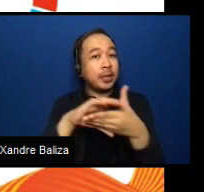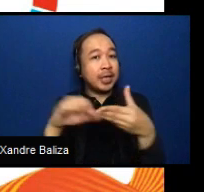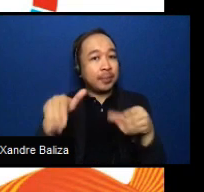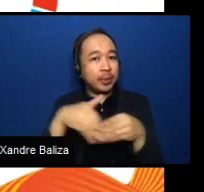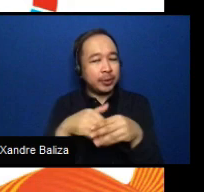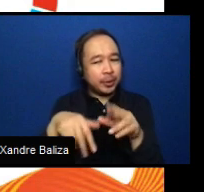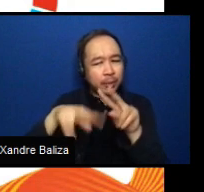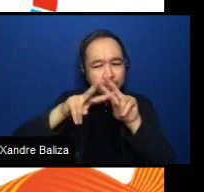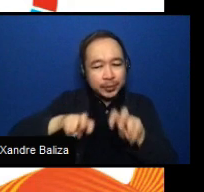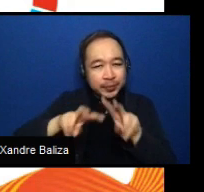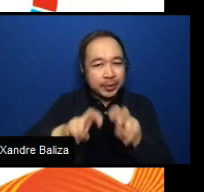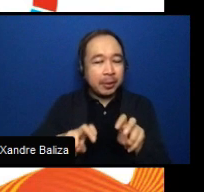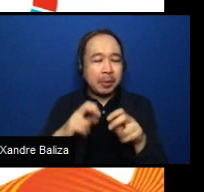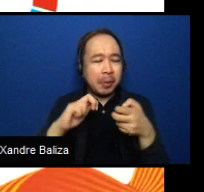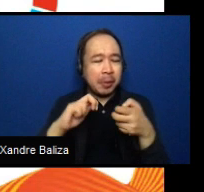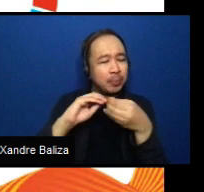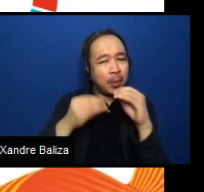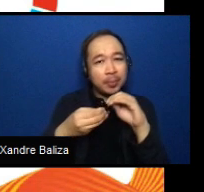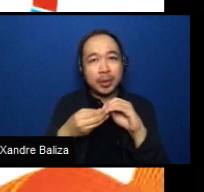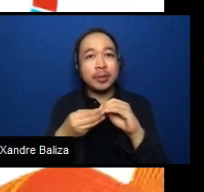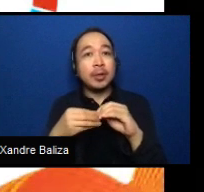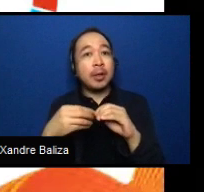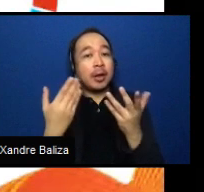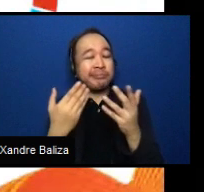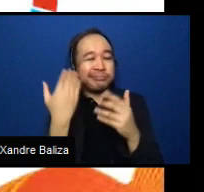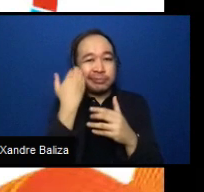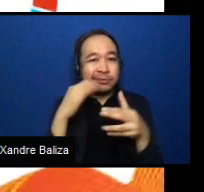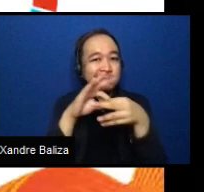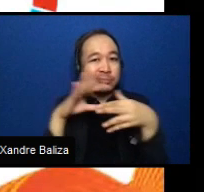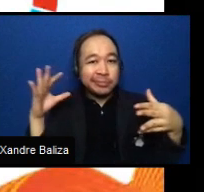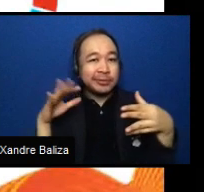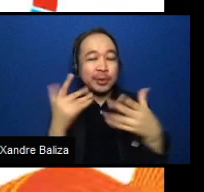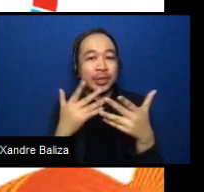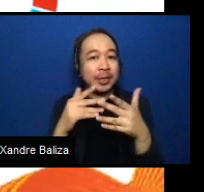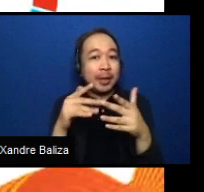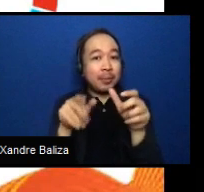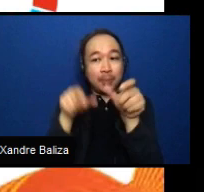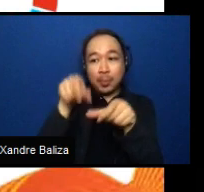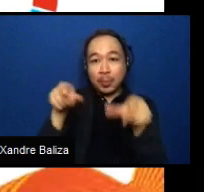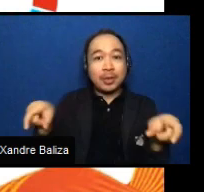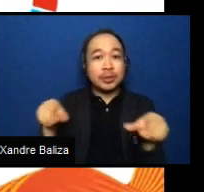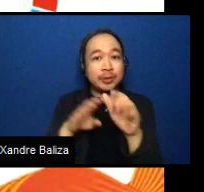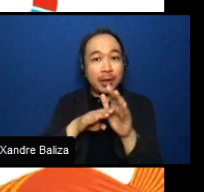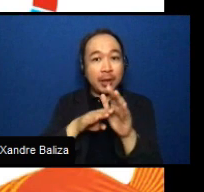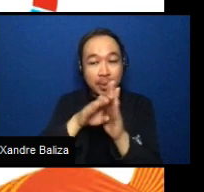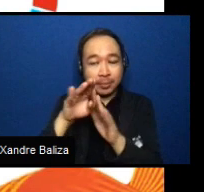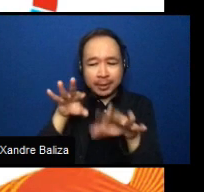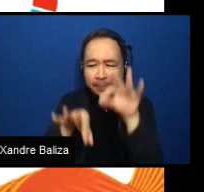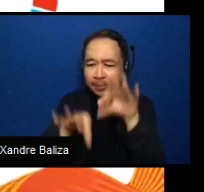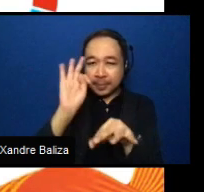implementation on the Program of Action of the International Conference on Population and Development, and identified priority actions